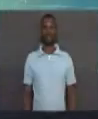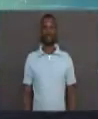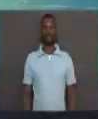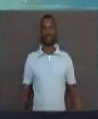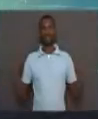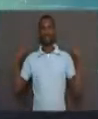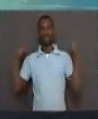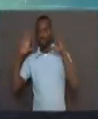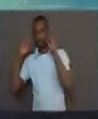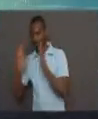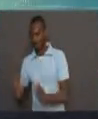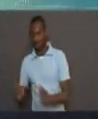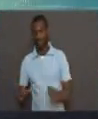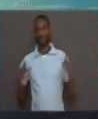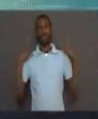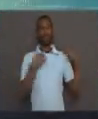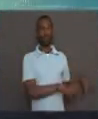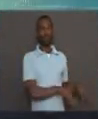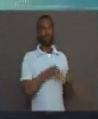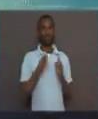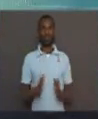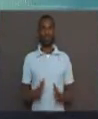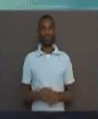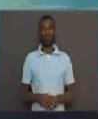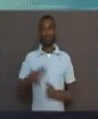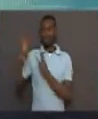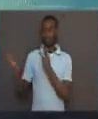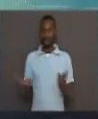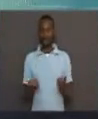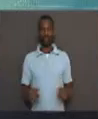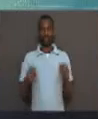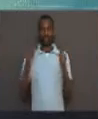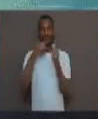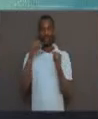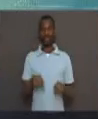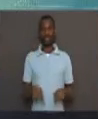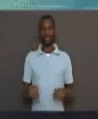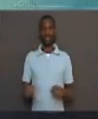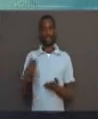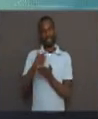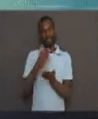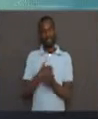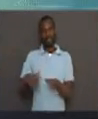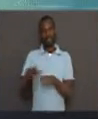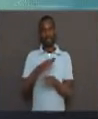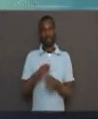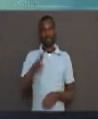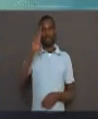Hello, teacher. Hello, students. Welcome to today's lesson